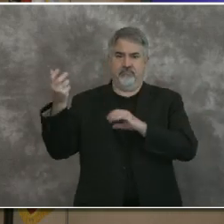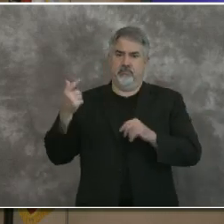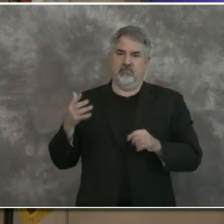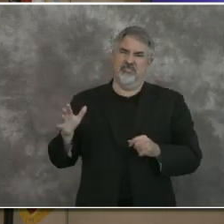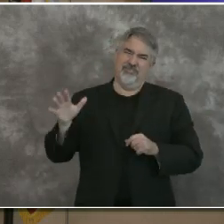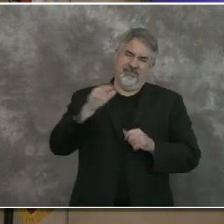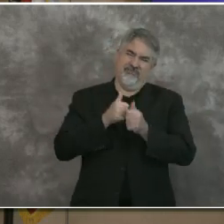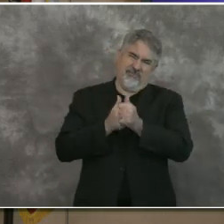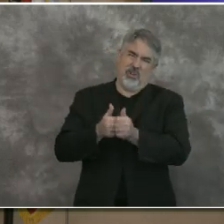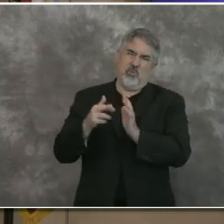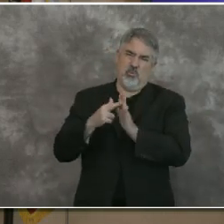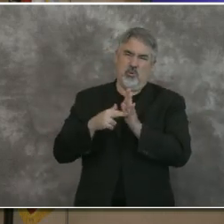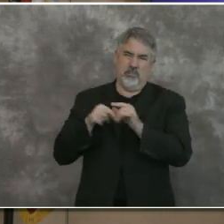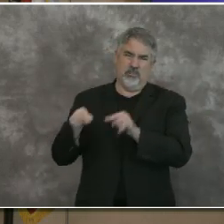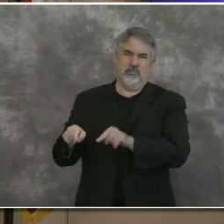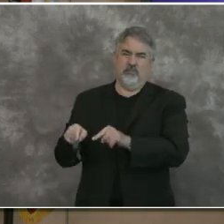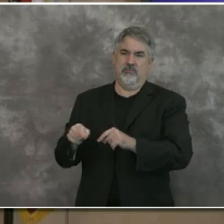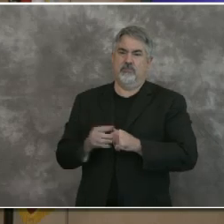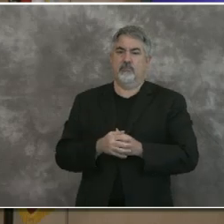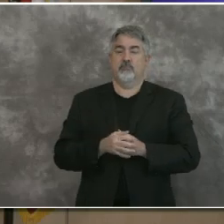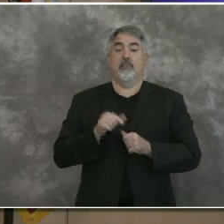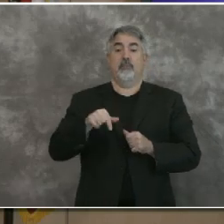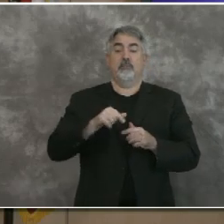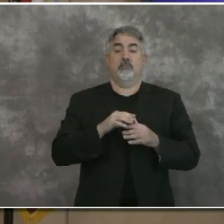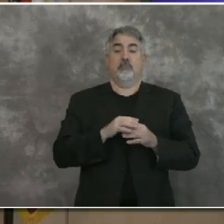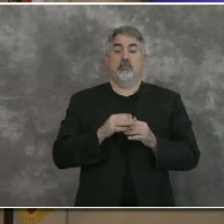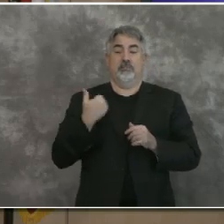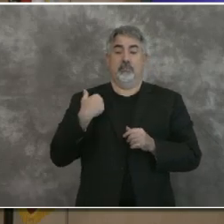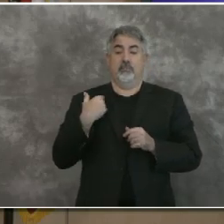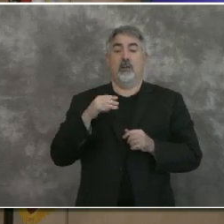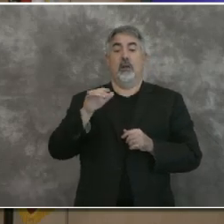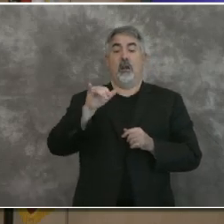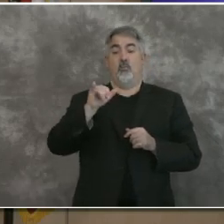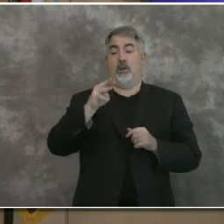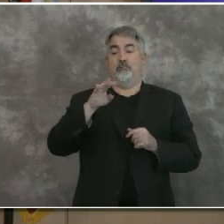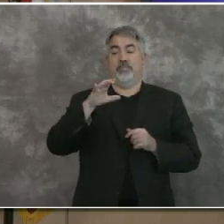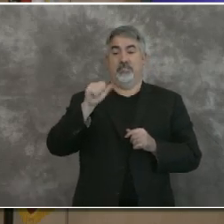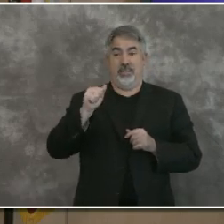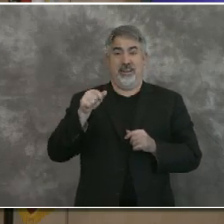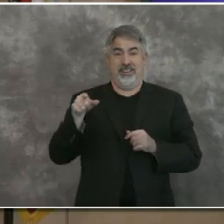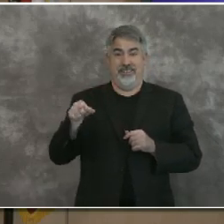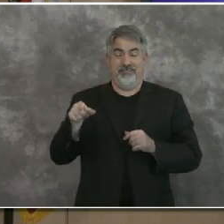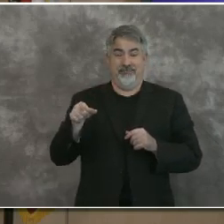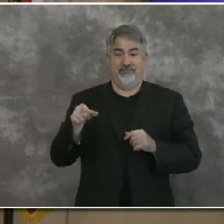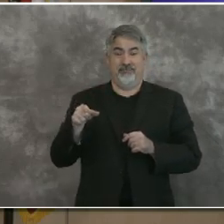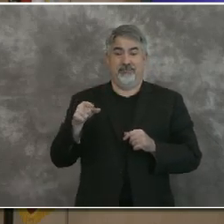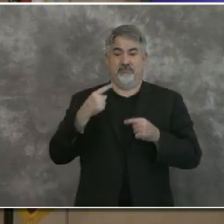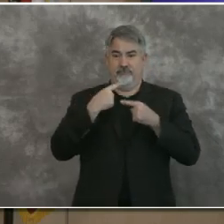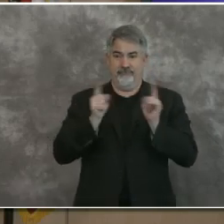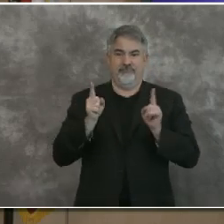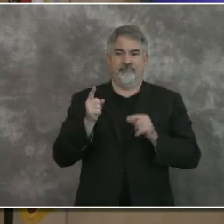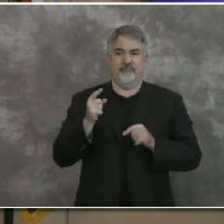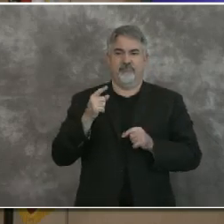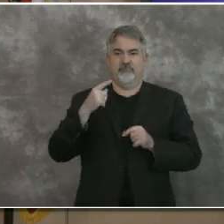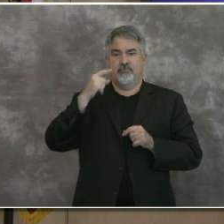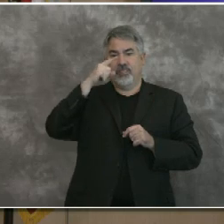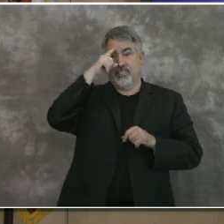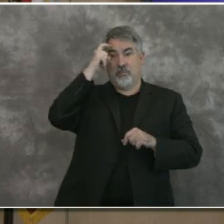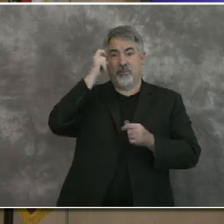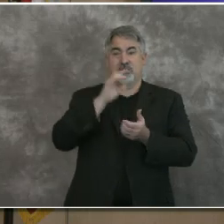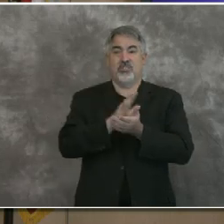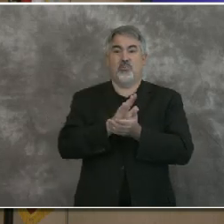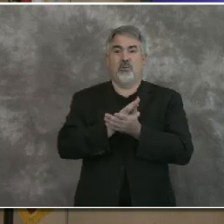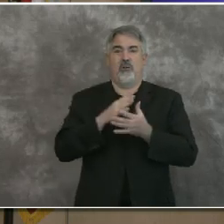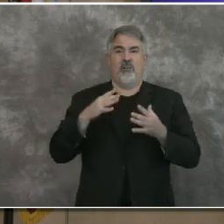the weekend, I participated in an announcement with the YMCA of San Diego County. In summertime, when schools are out, they are the single